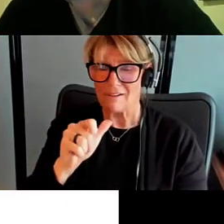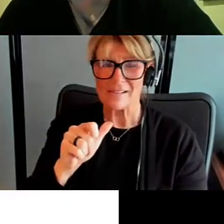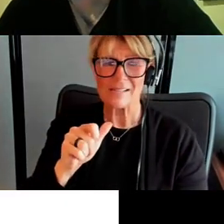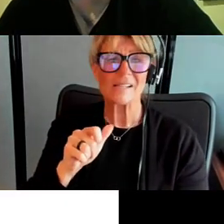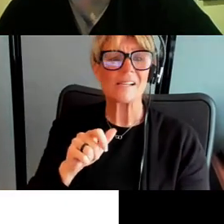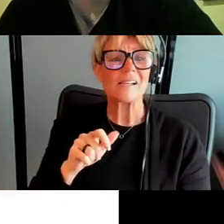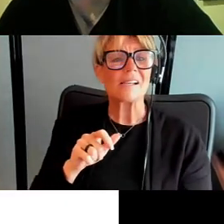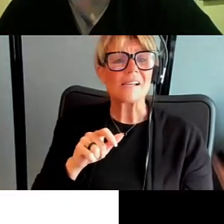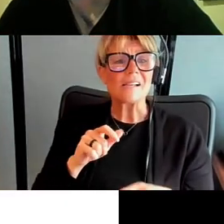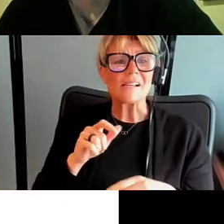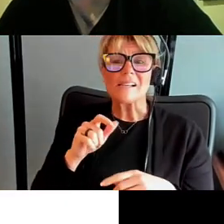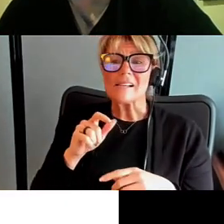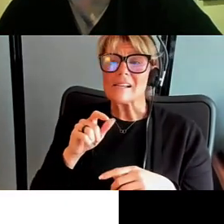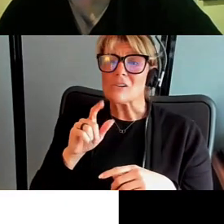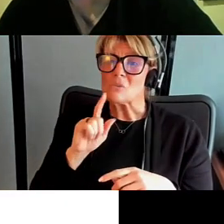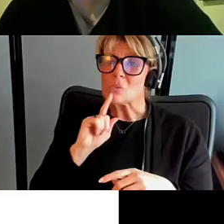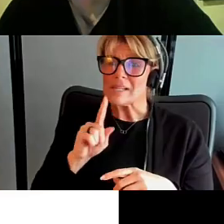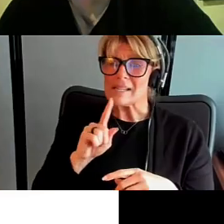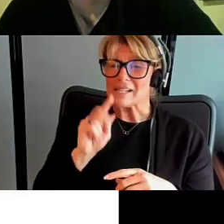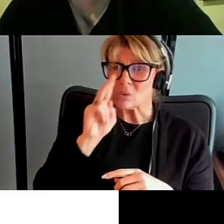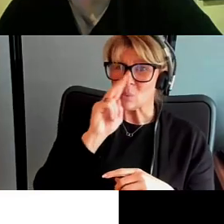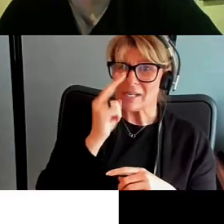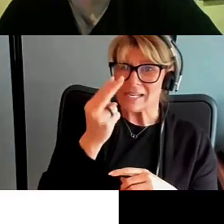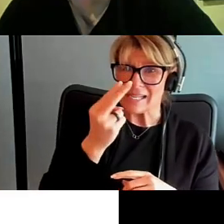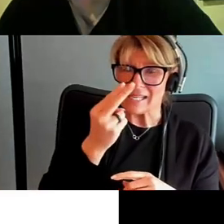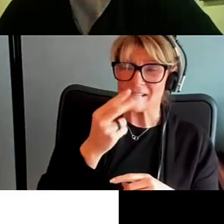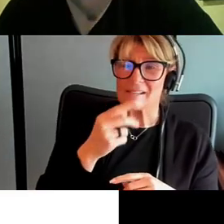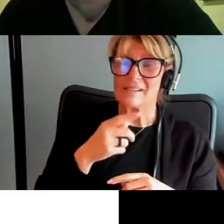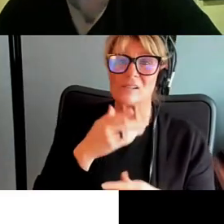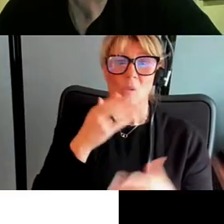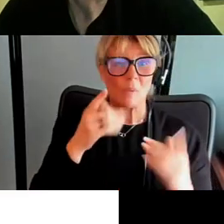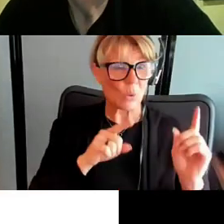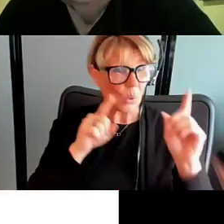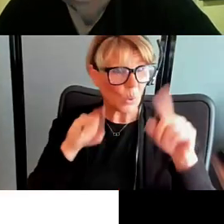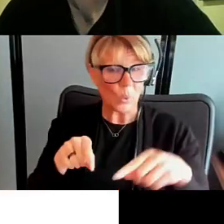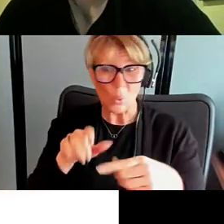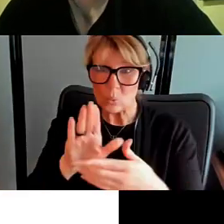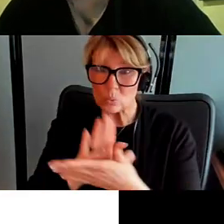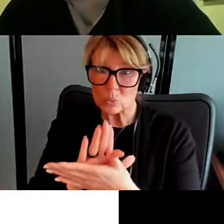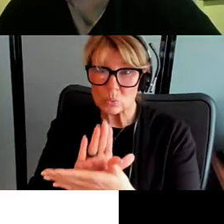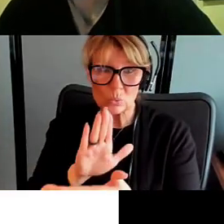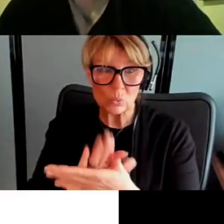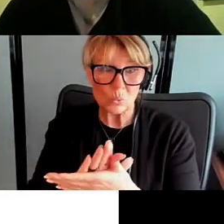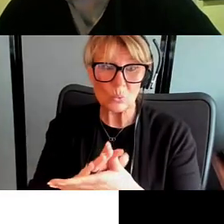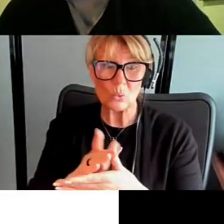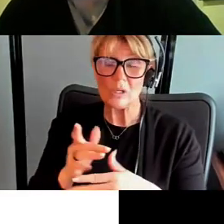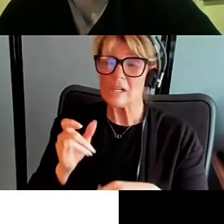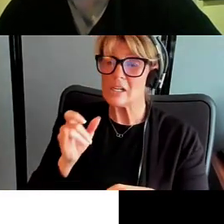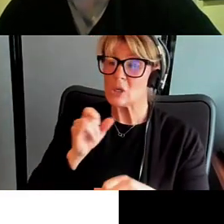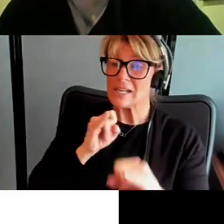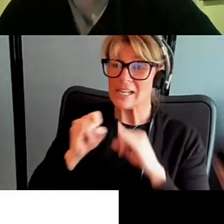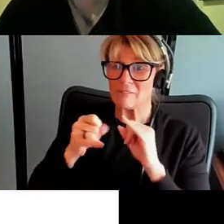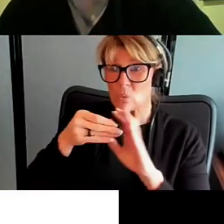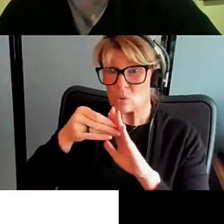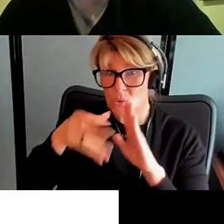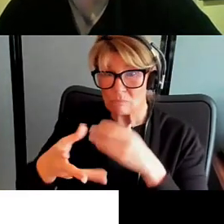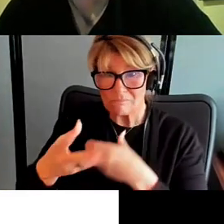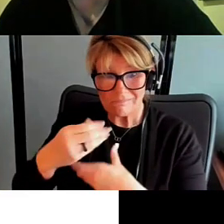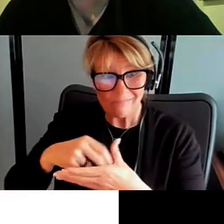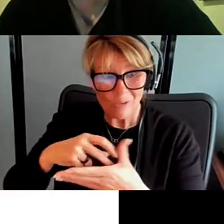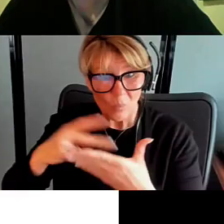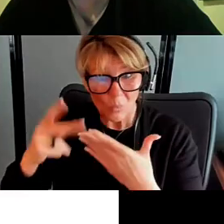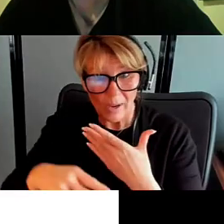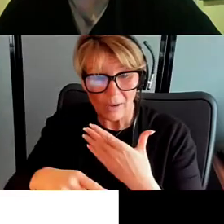the school, it could be a podcast just interview with somebody who is participating in a program, somebody who